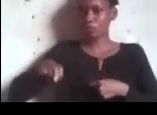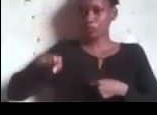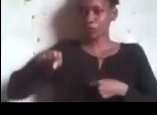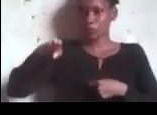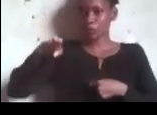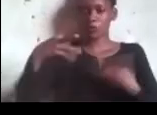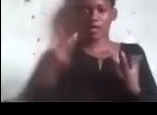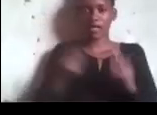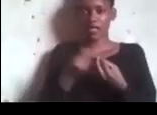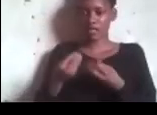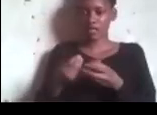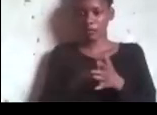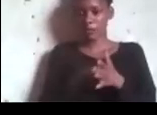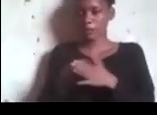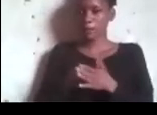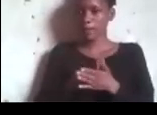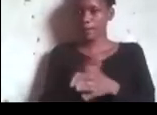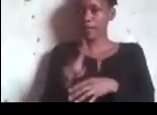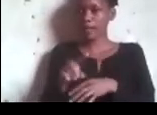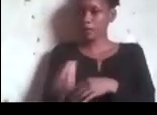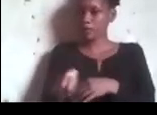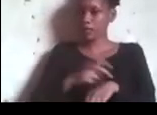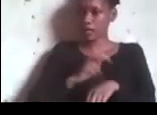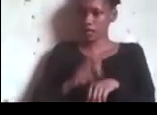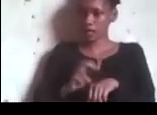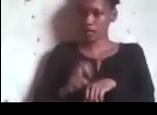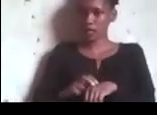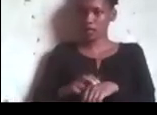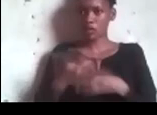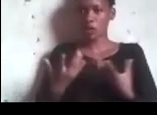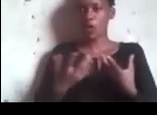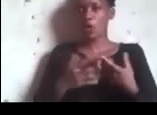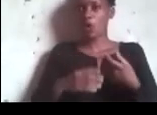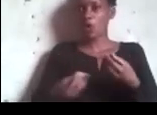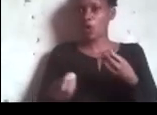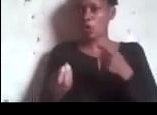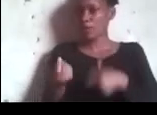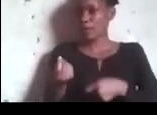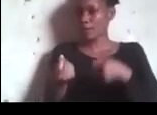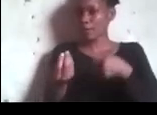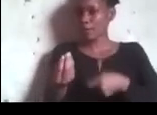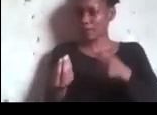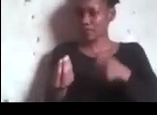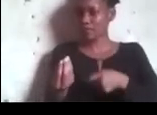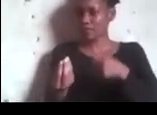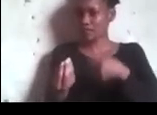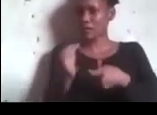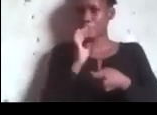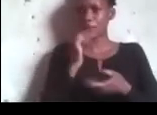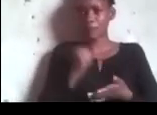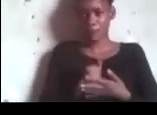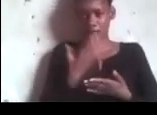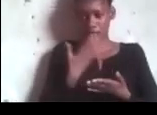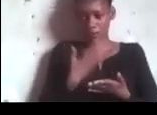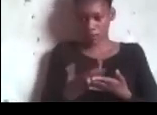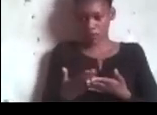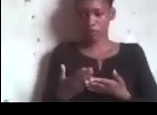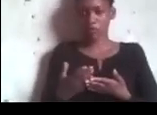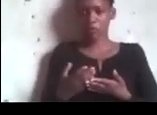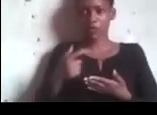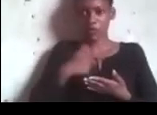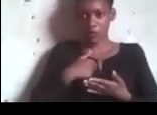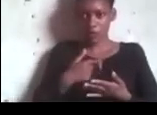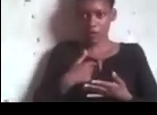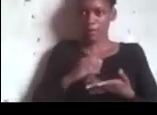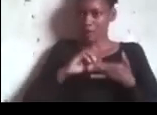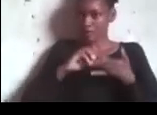in connection with the child's maintenance. So he will only have to prove that he contributes or has attempted to